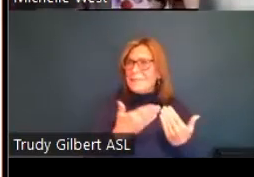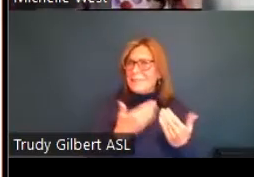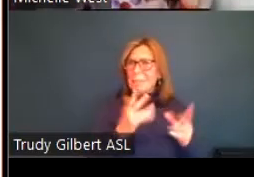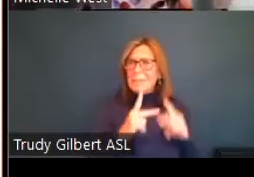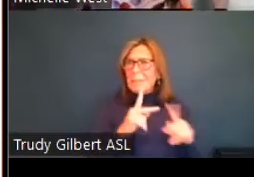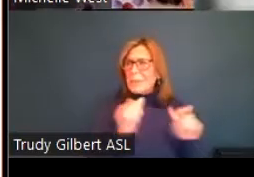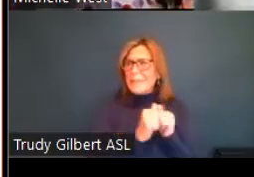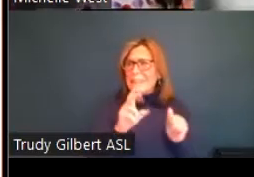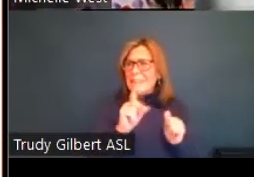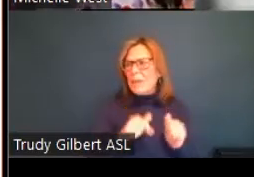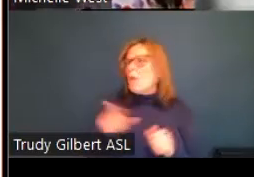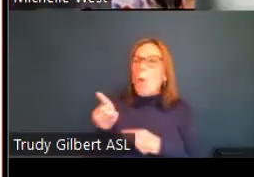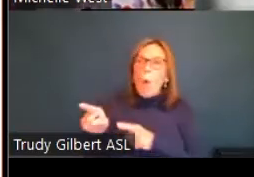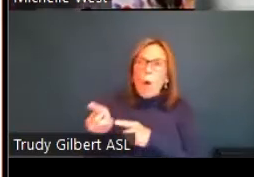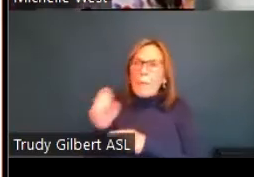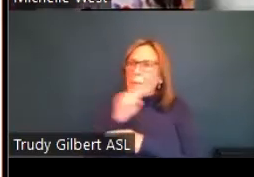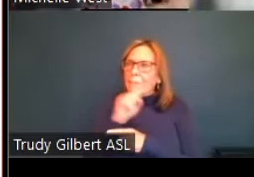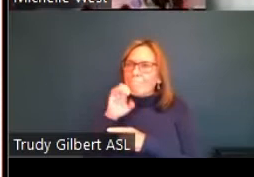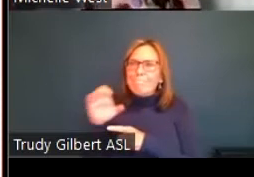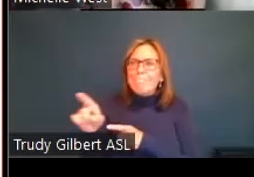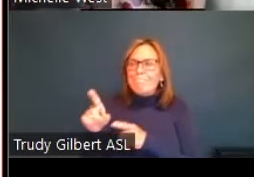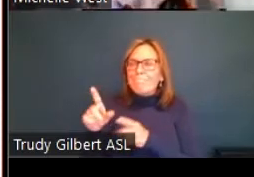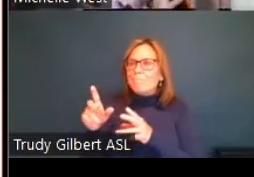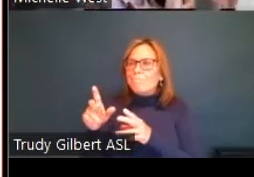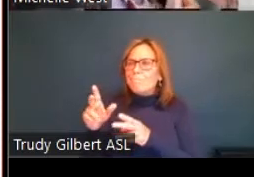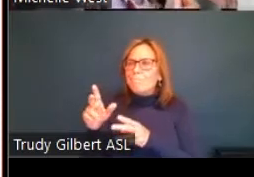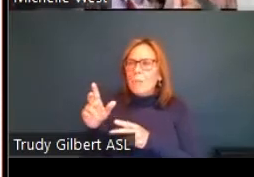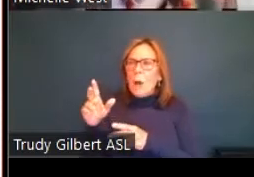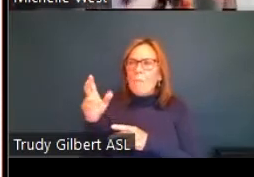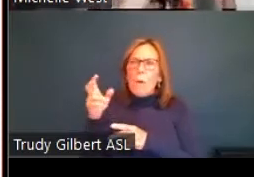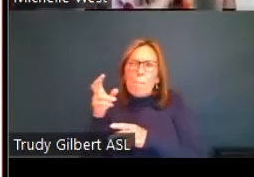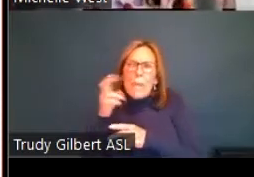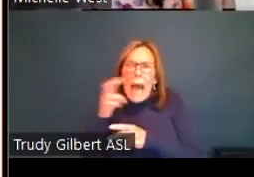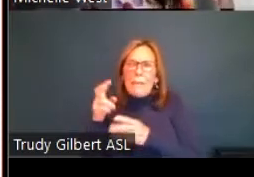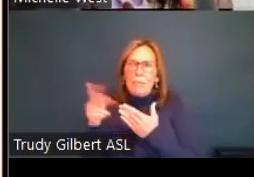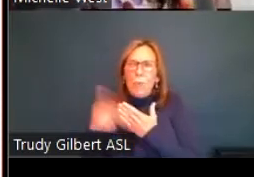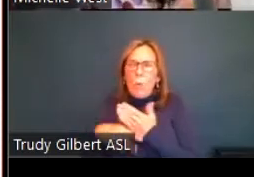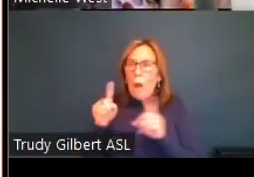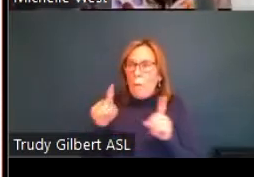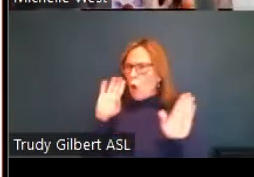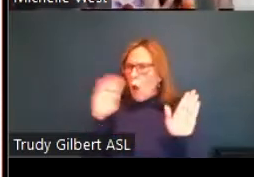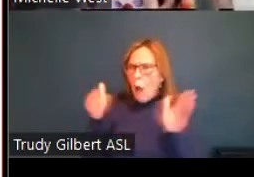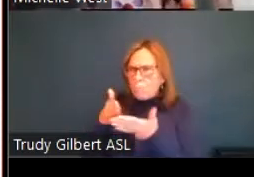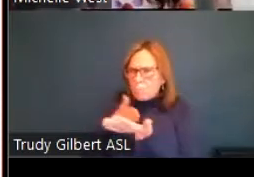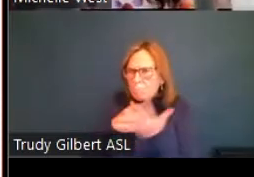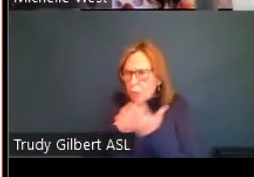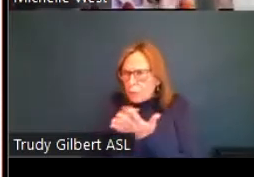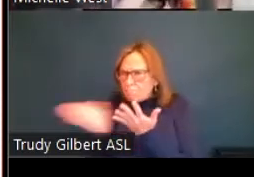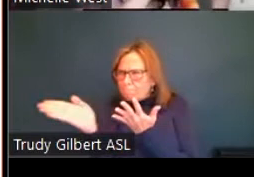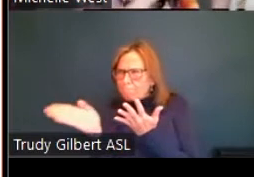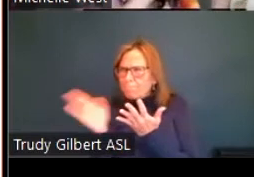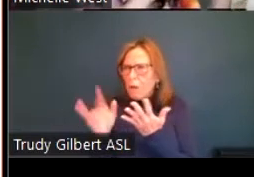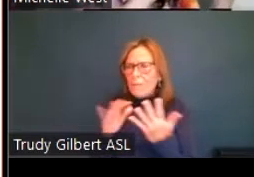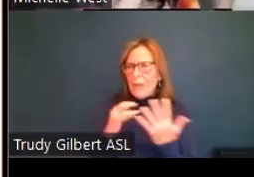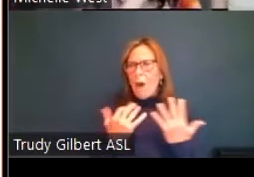say you have an older individuals with blindness program. You're honing in to a subsection of that audience. People